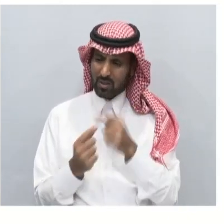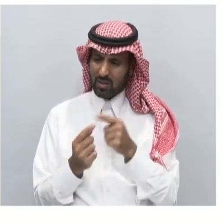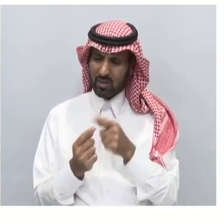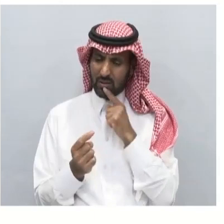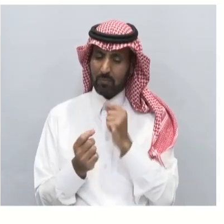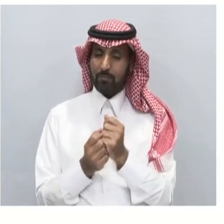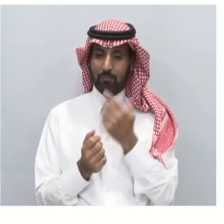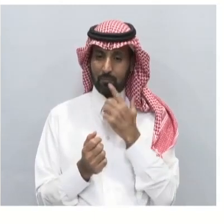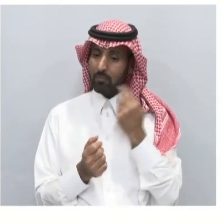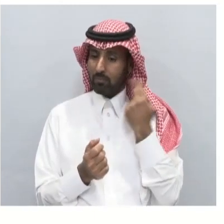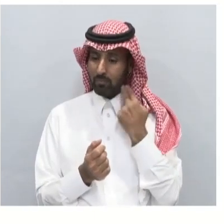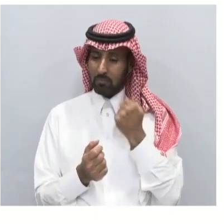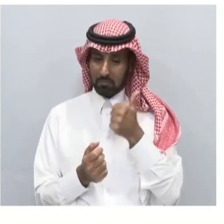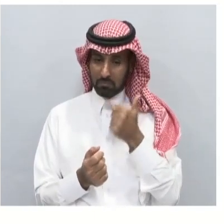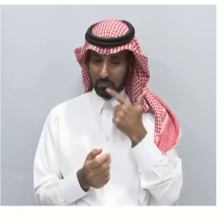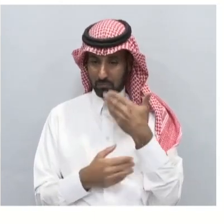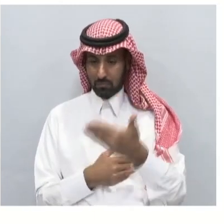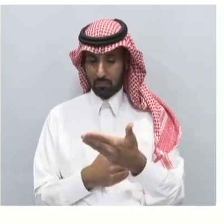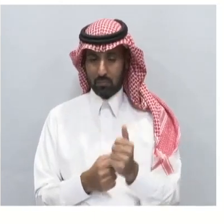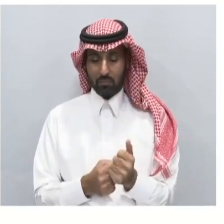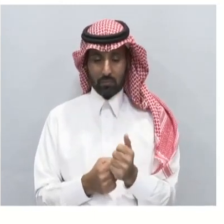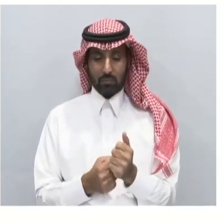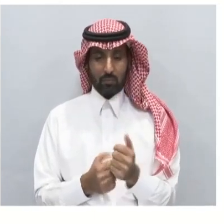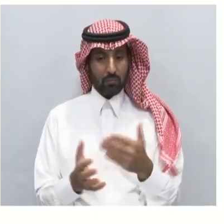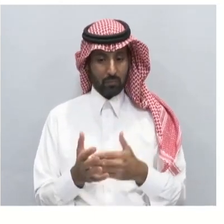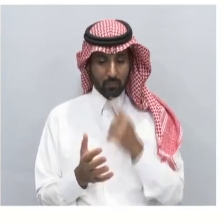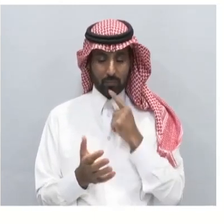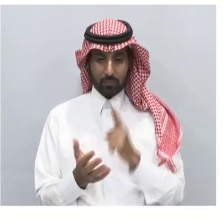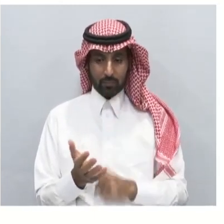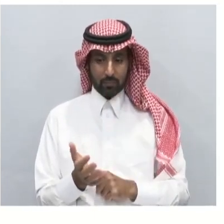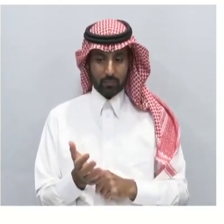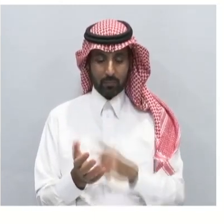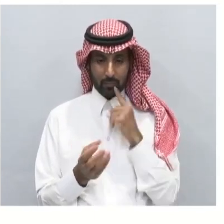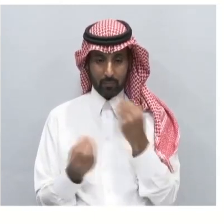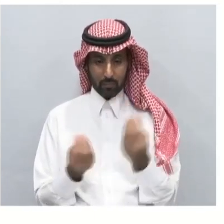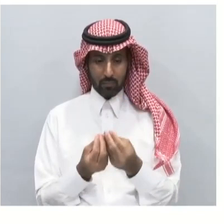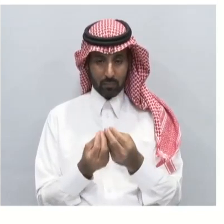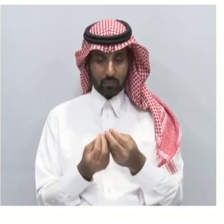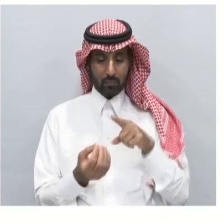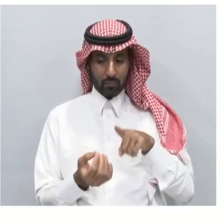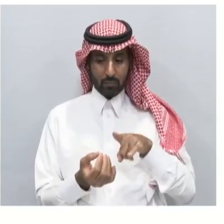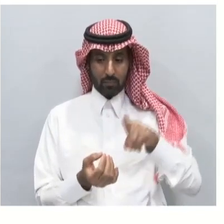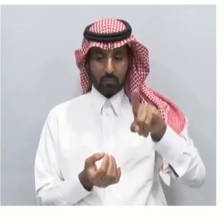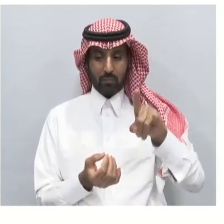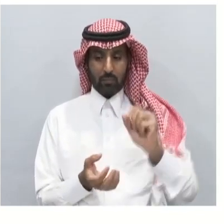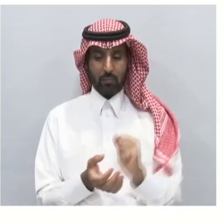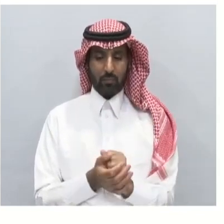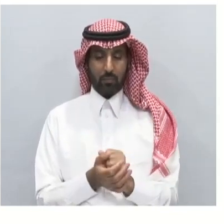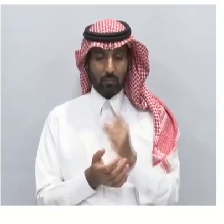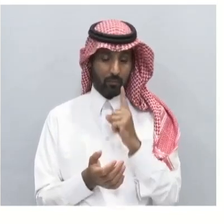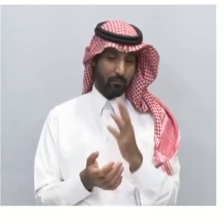they promised to be good. So finally, I decided to take them with me.